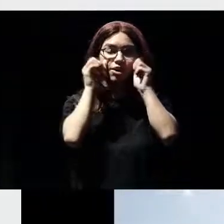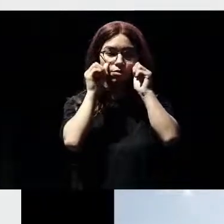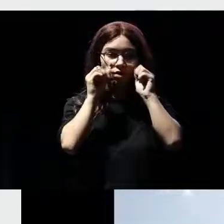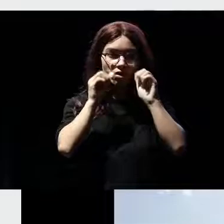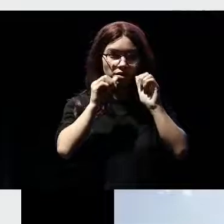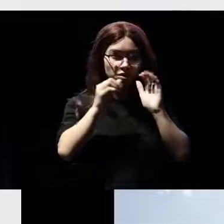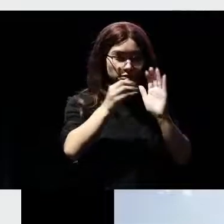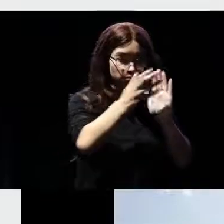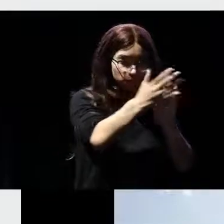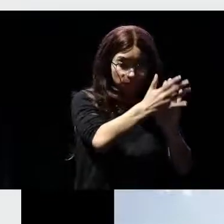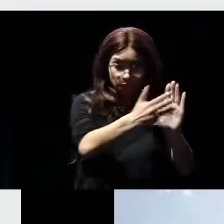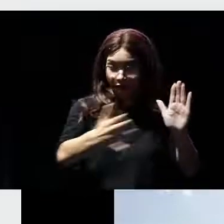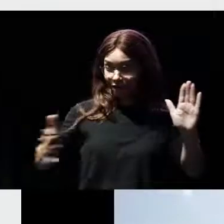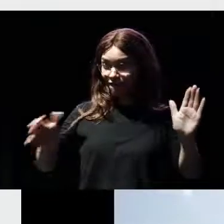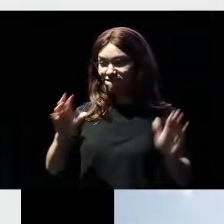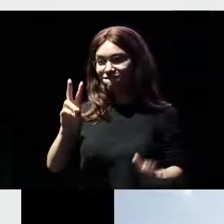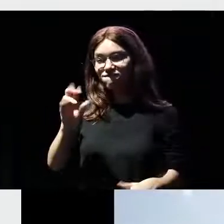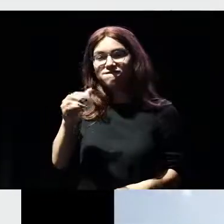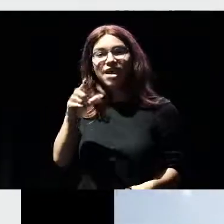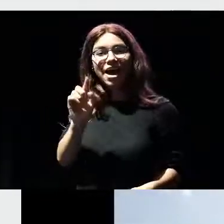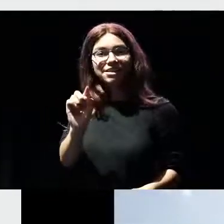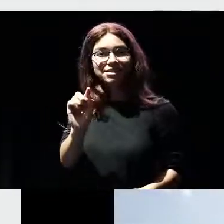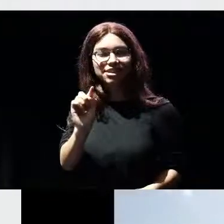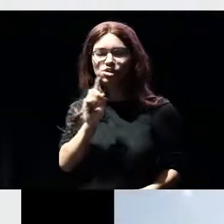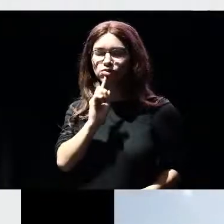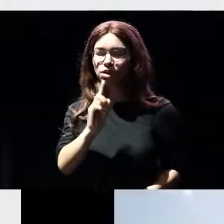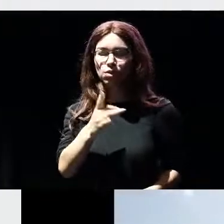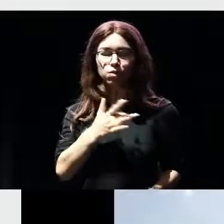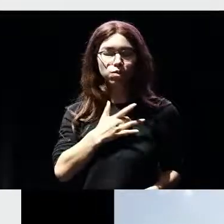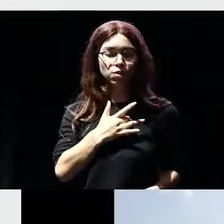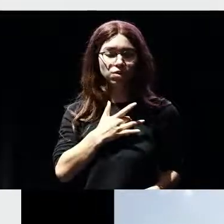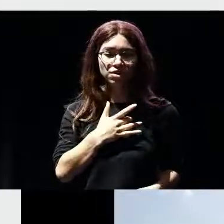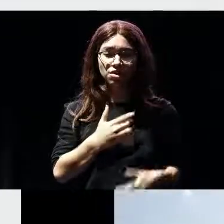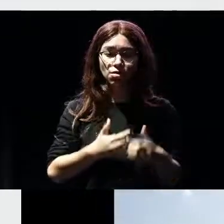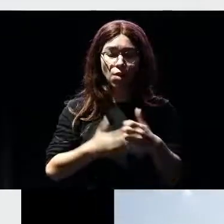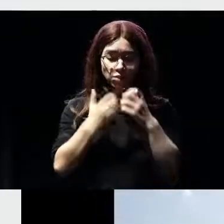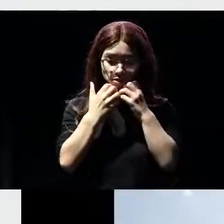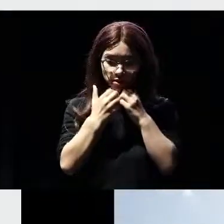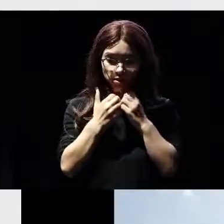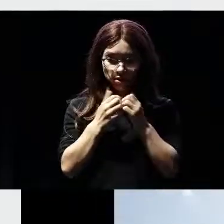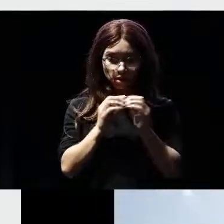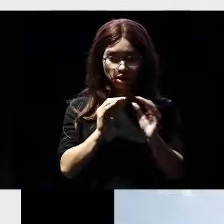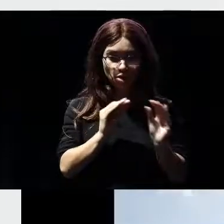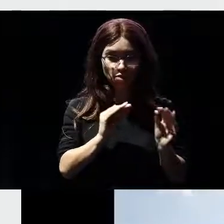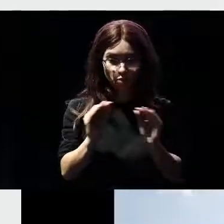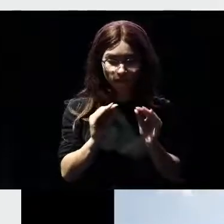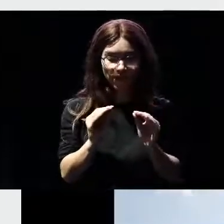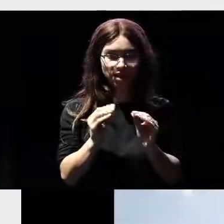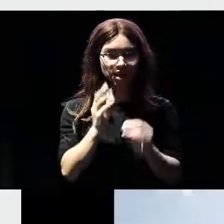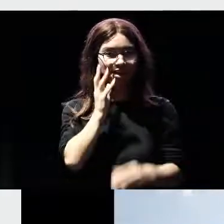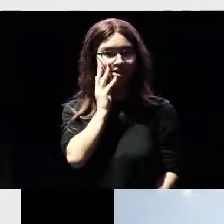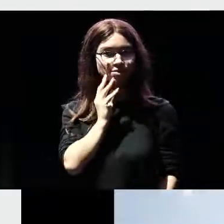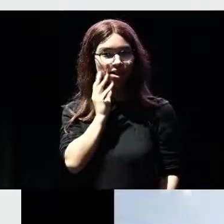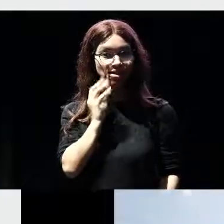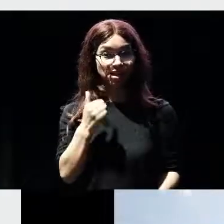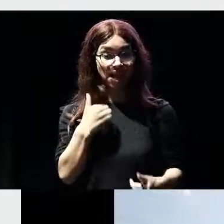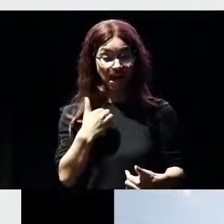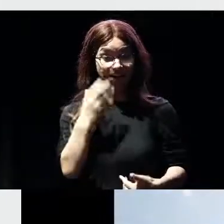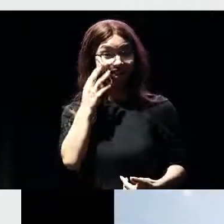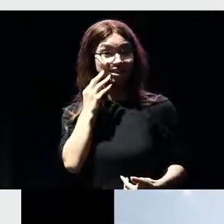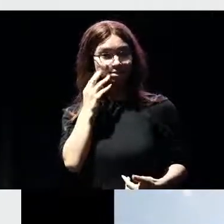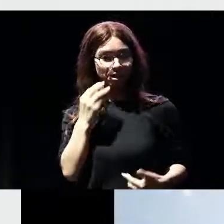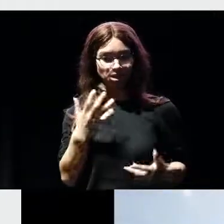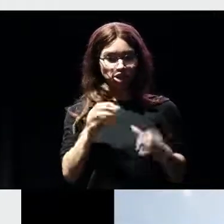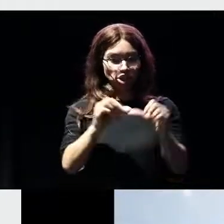It's profound. It's really one of the most moving experiences that I've had as an architect, beyond